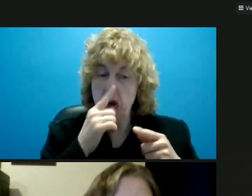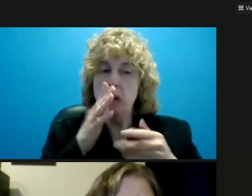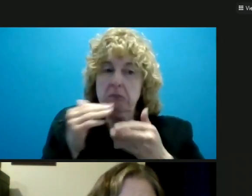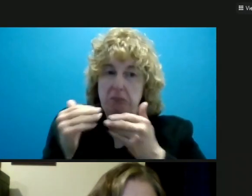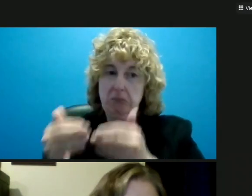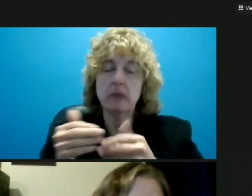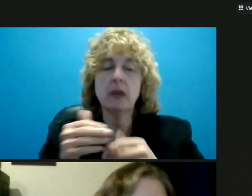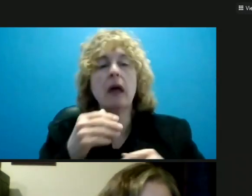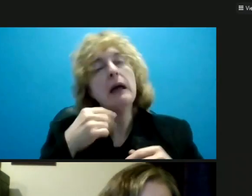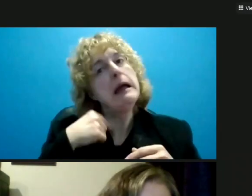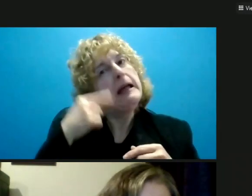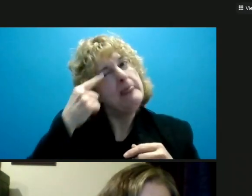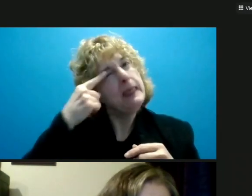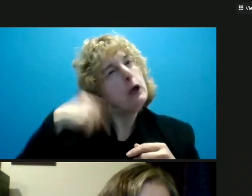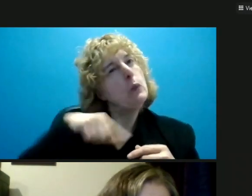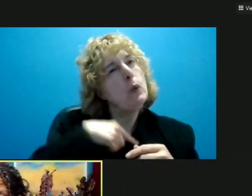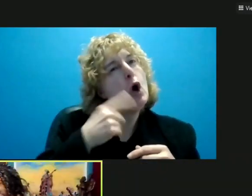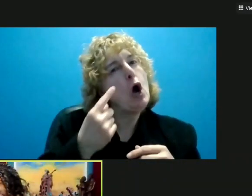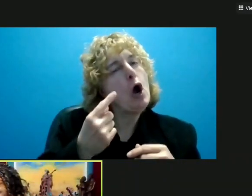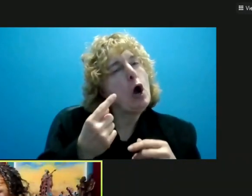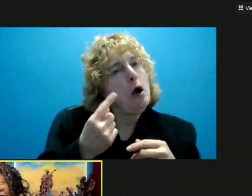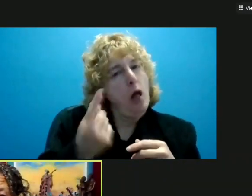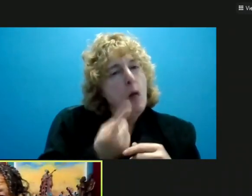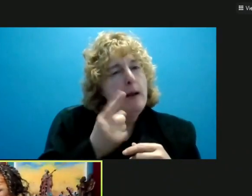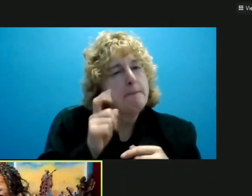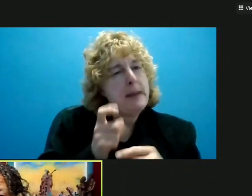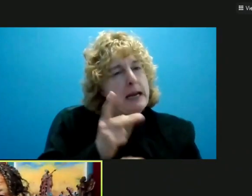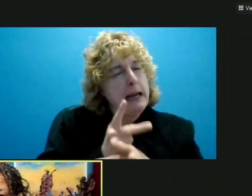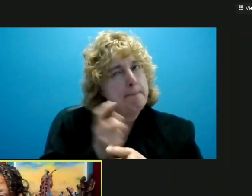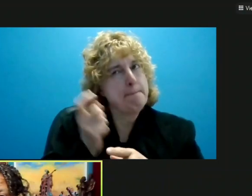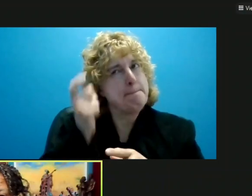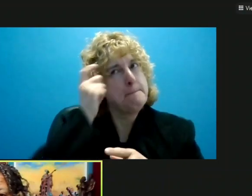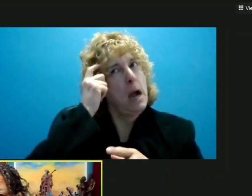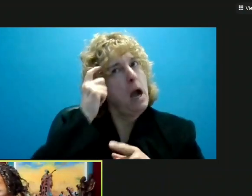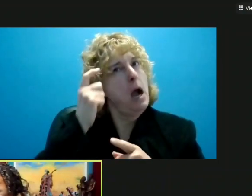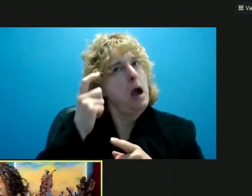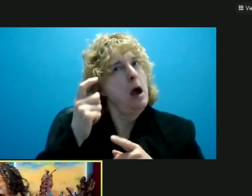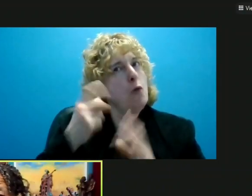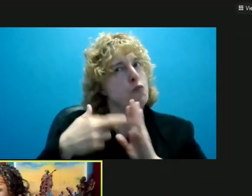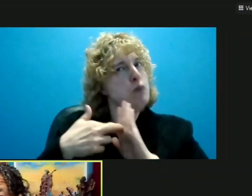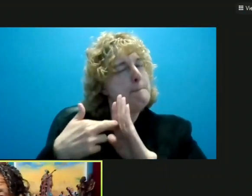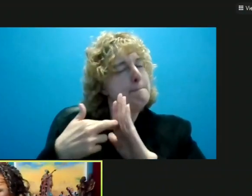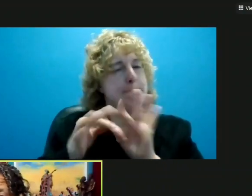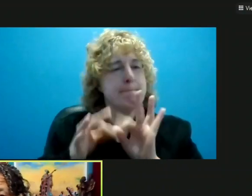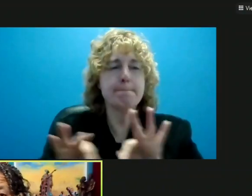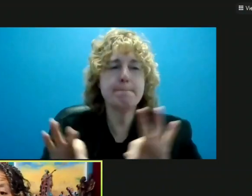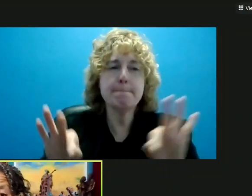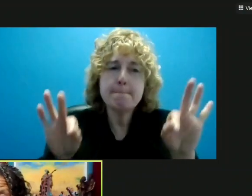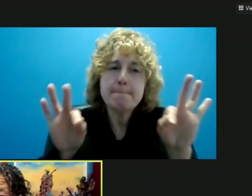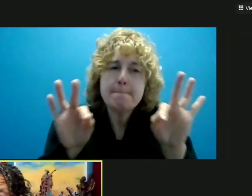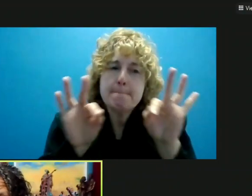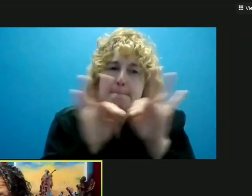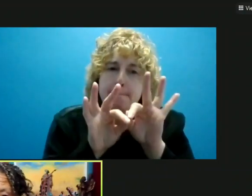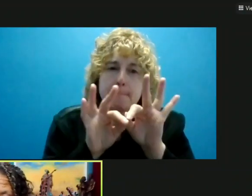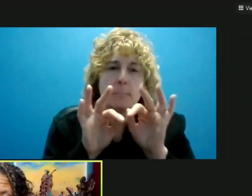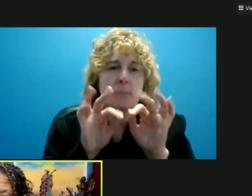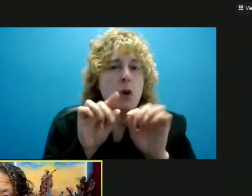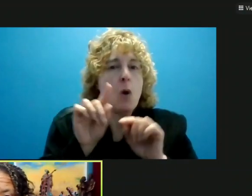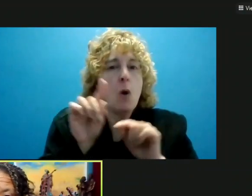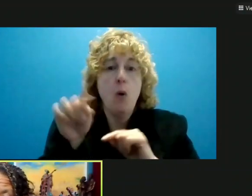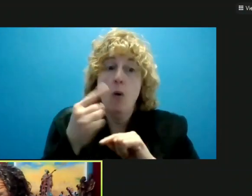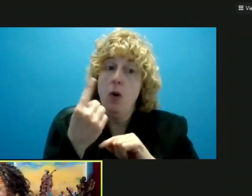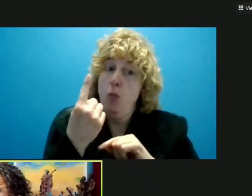need to be mindful of representation. Uh, there is a disproportionate, uh, there's only one African-American